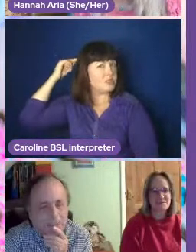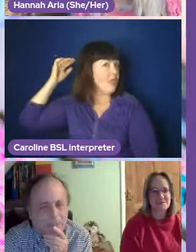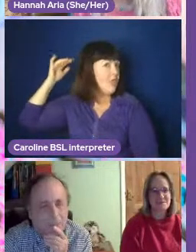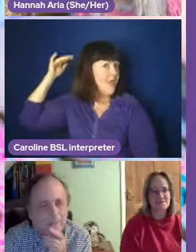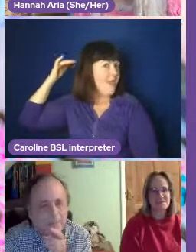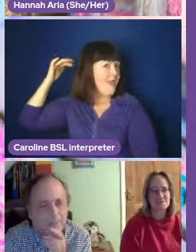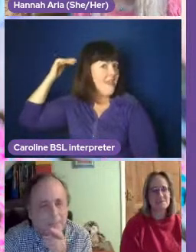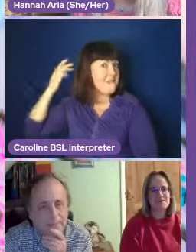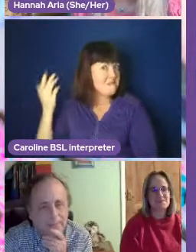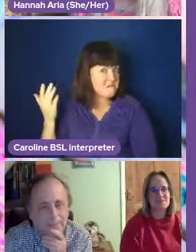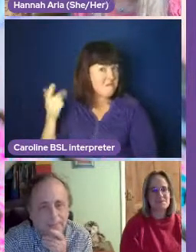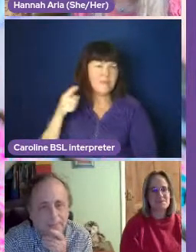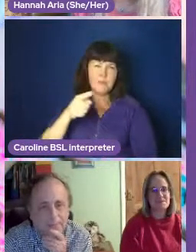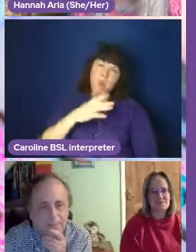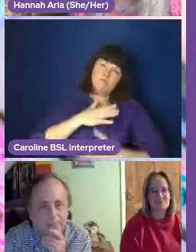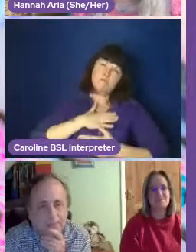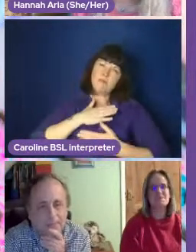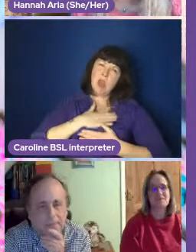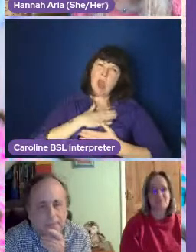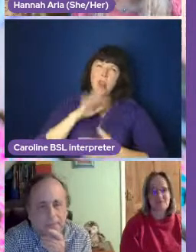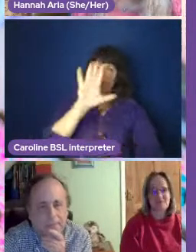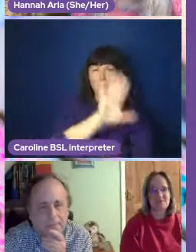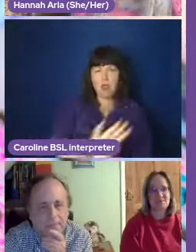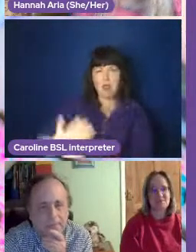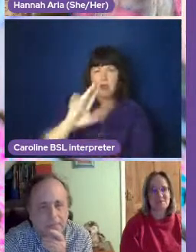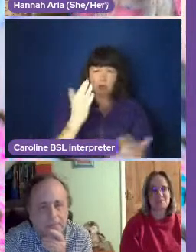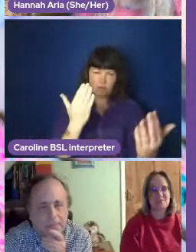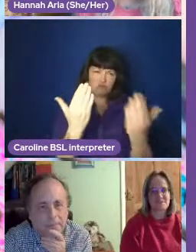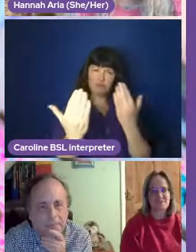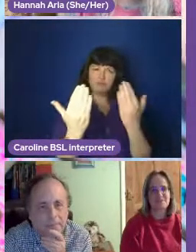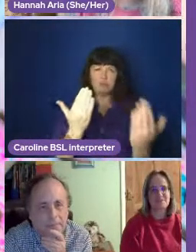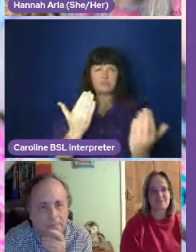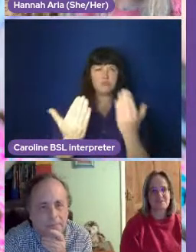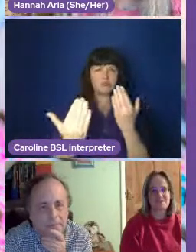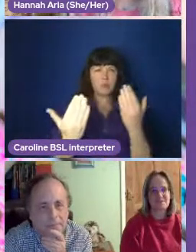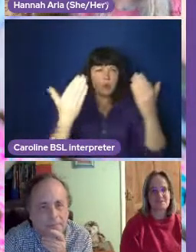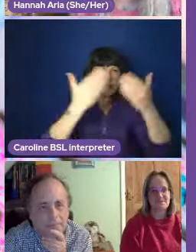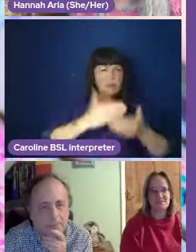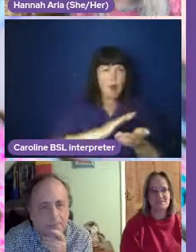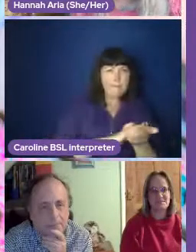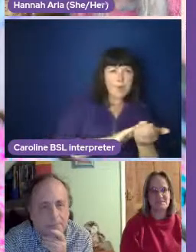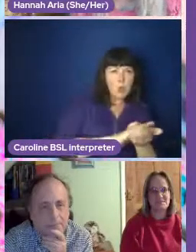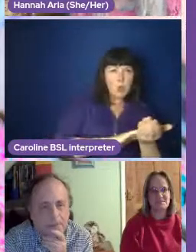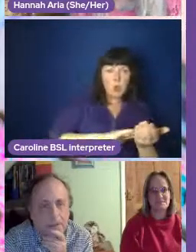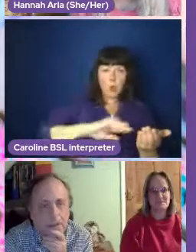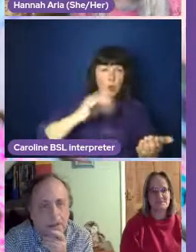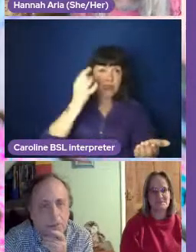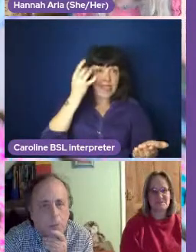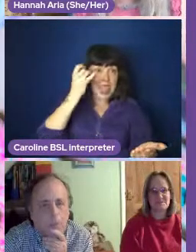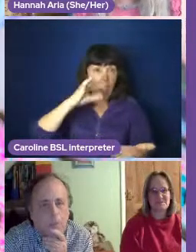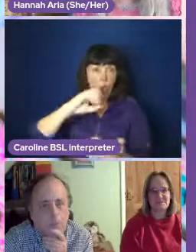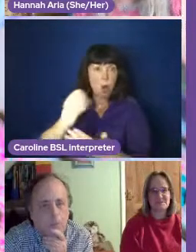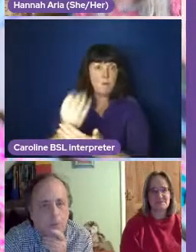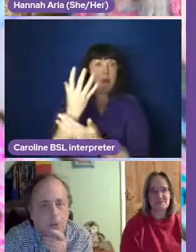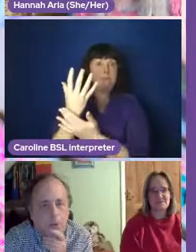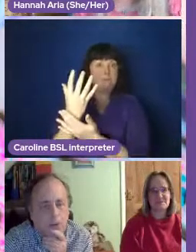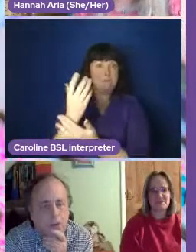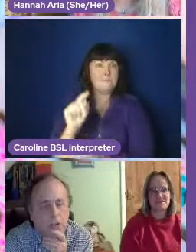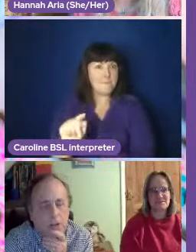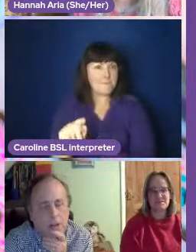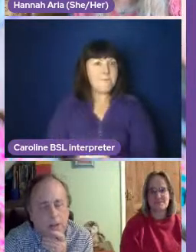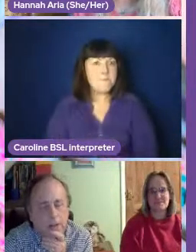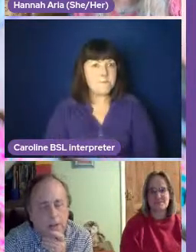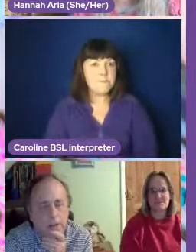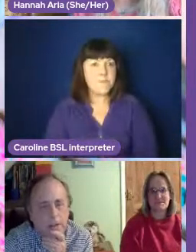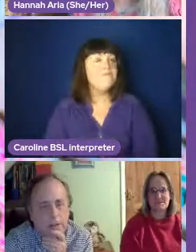it. And I really like the bright yellow against the sort of darker blue, like it's really shines. And it was different from what I